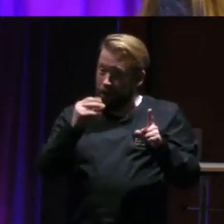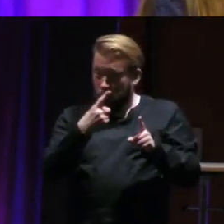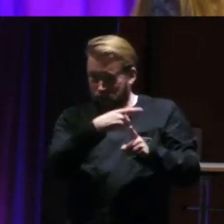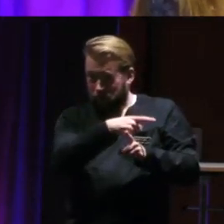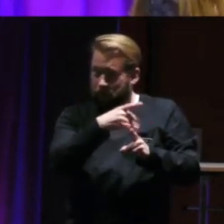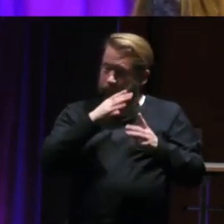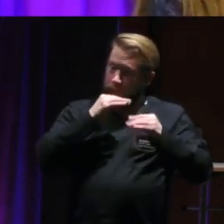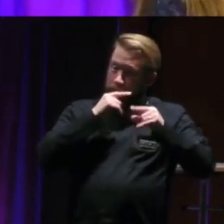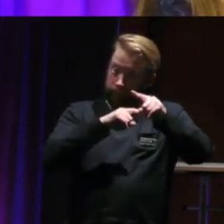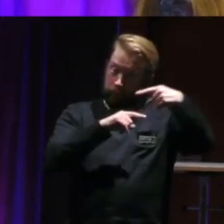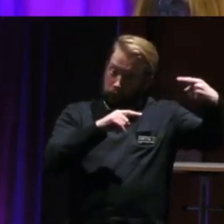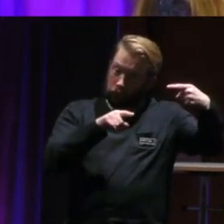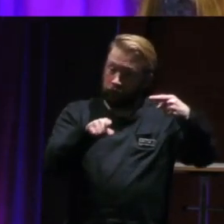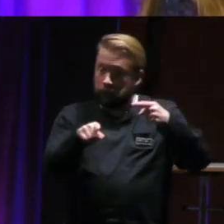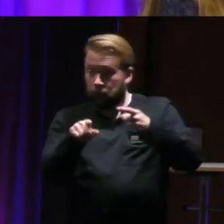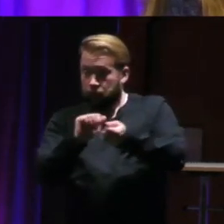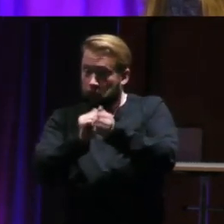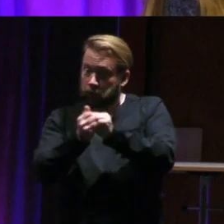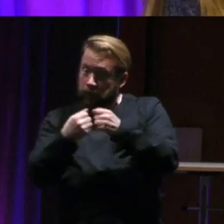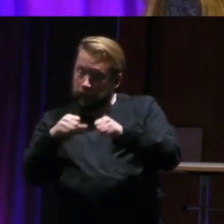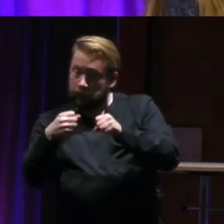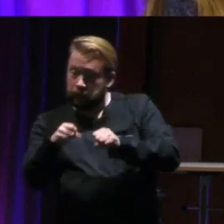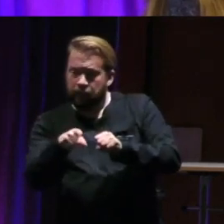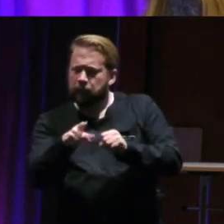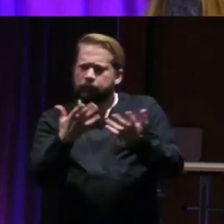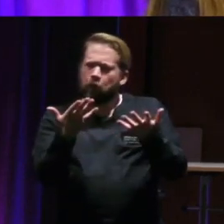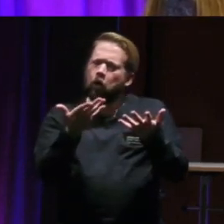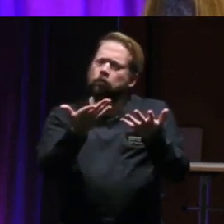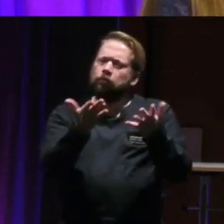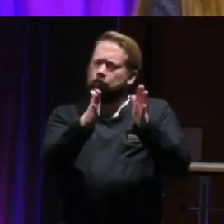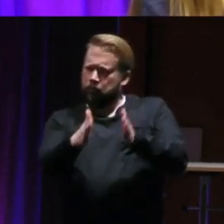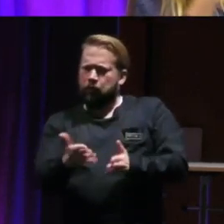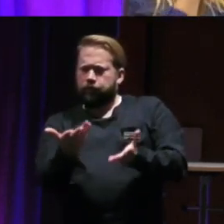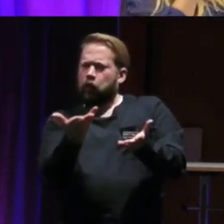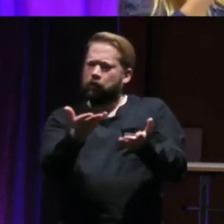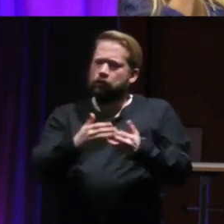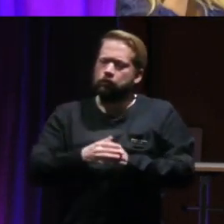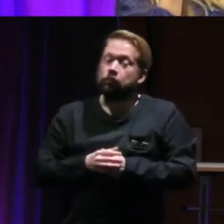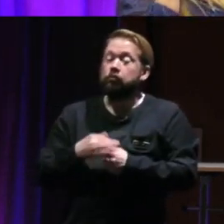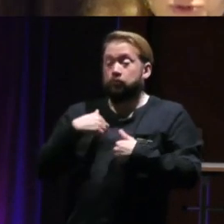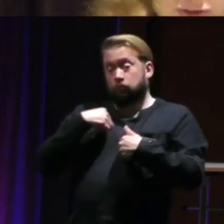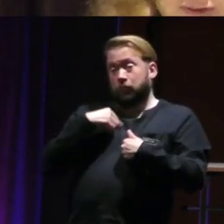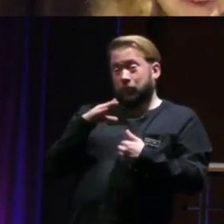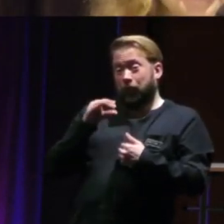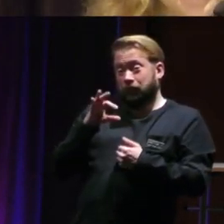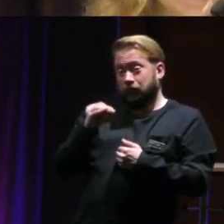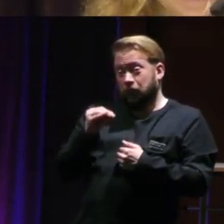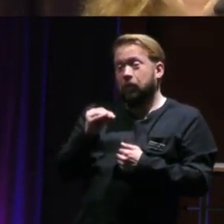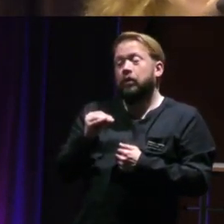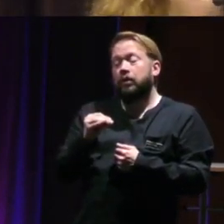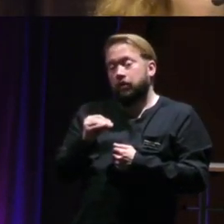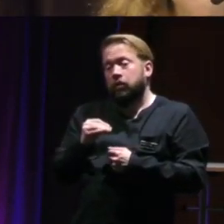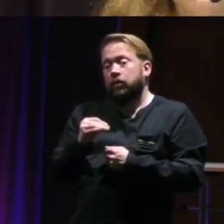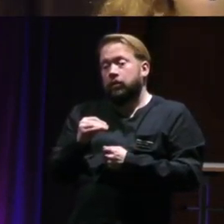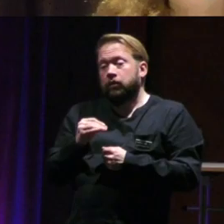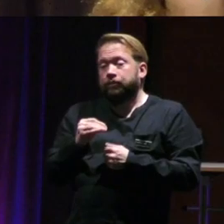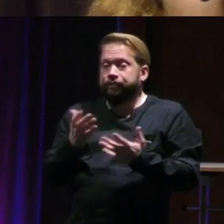rock band, or how do you combine the? We are not two rock different band. I'm not musician. unfortunately, I